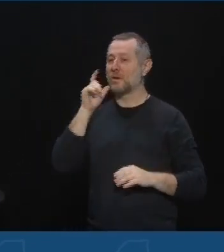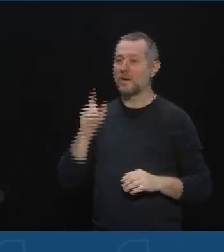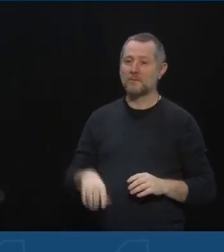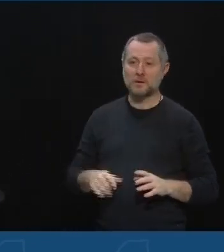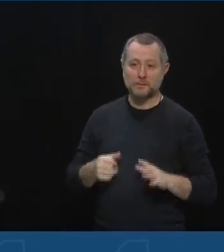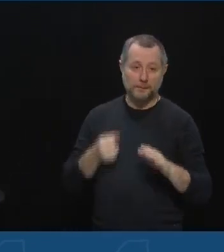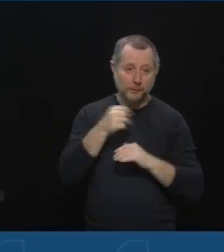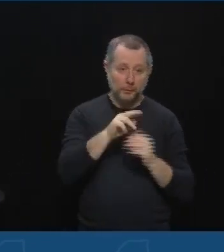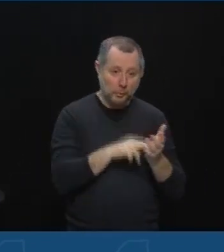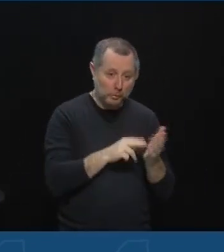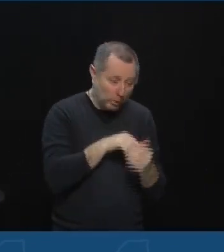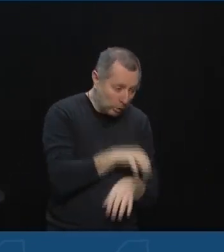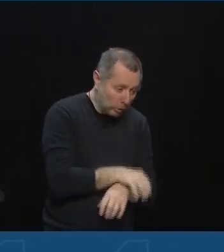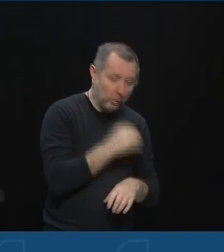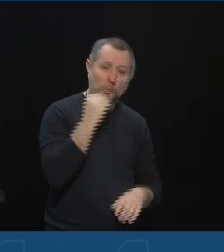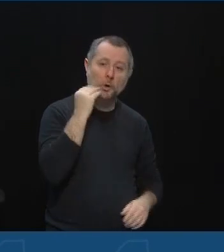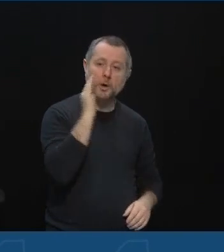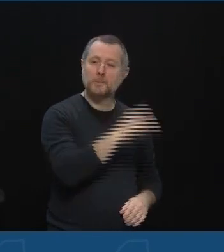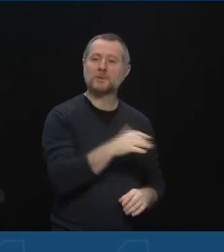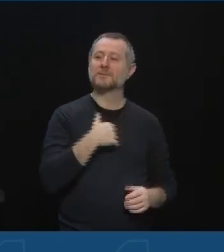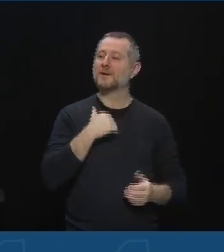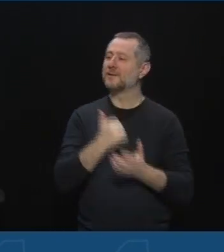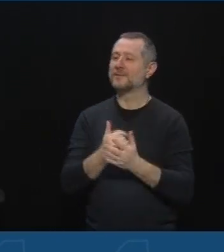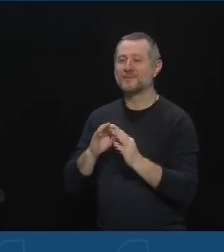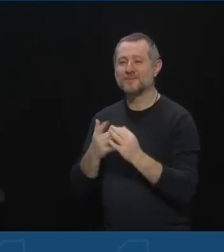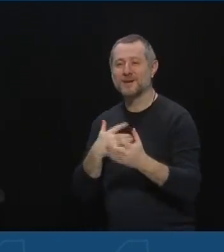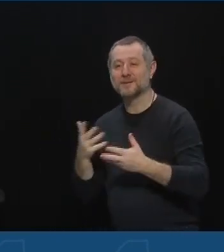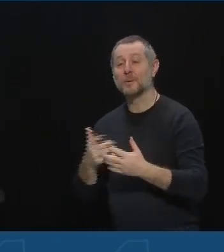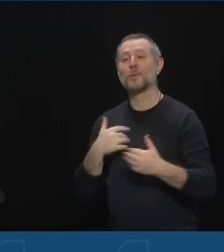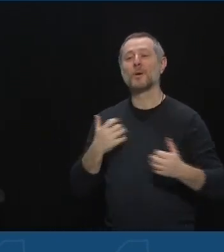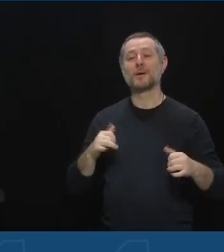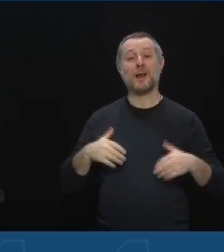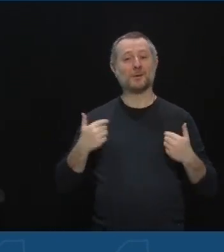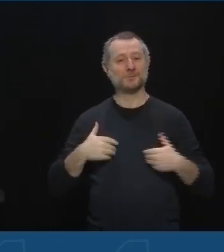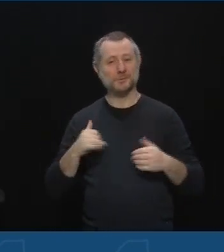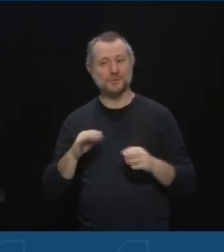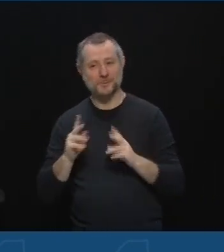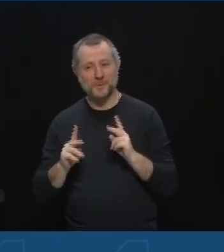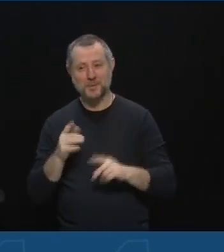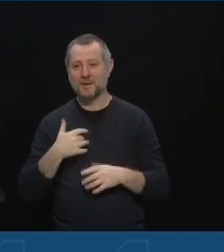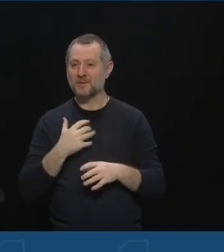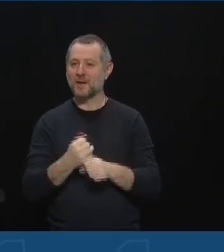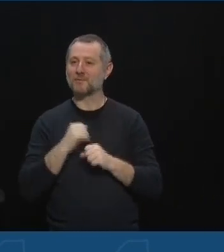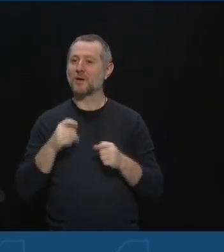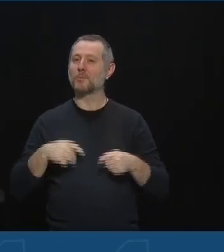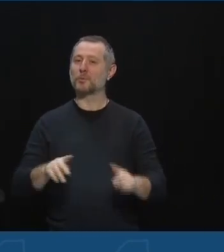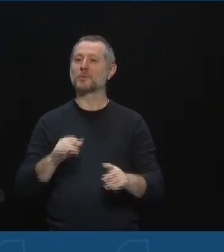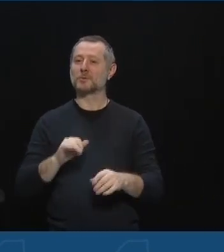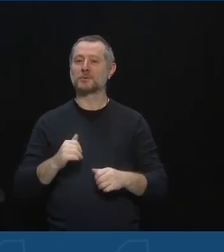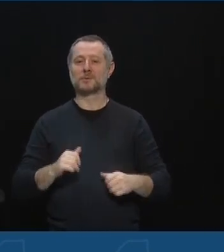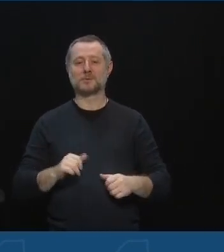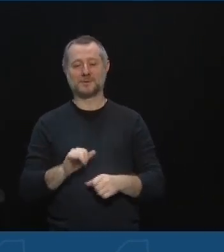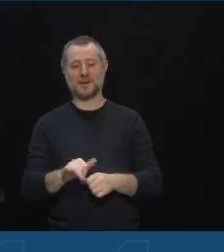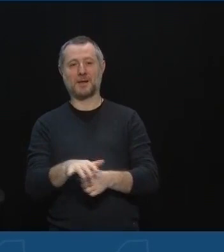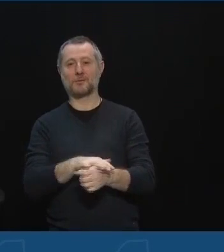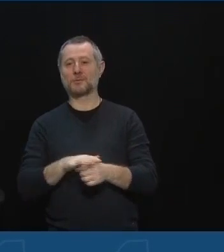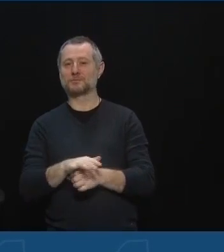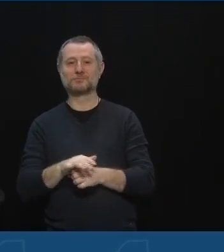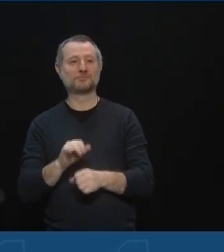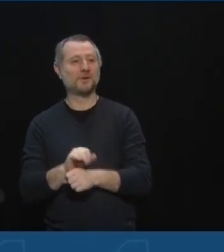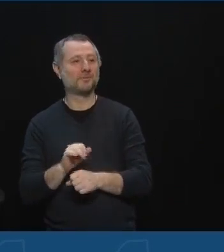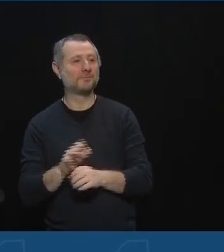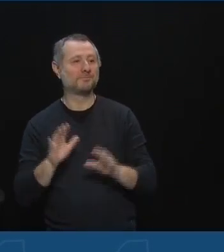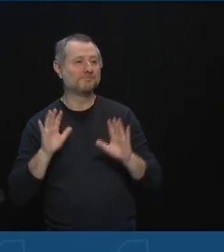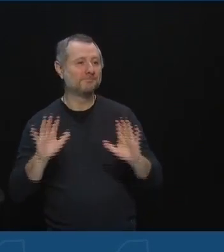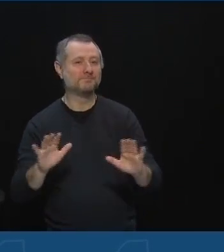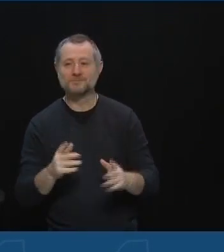their families. But also for young people, you know, we have to make sure that they have an opportunity to live in the community that they were raised in and be part of our whole workforce.